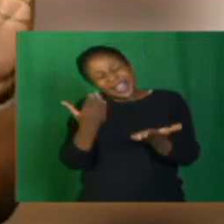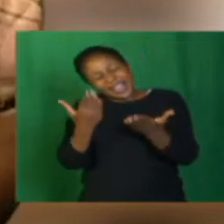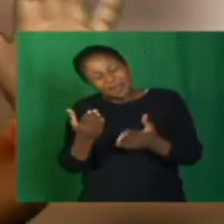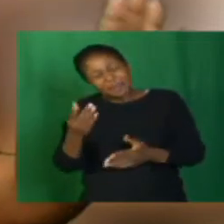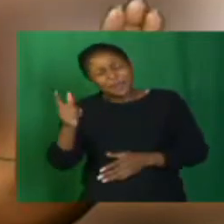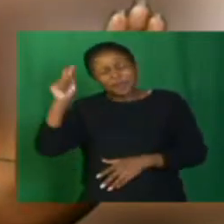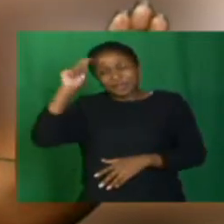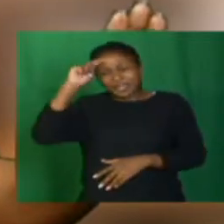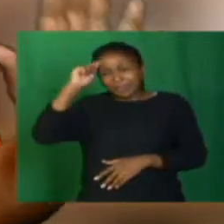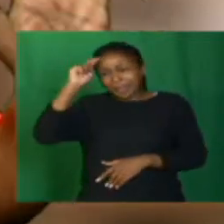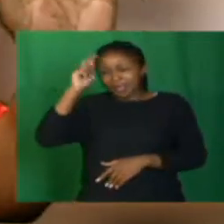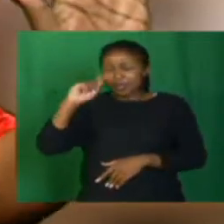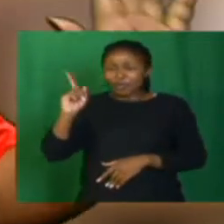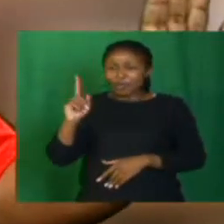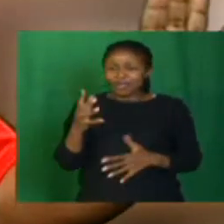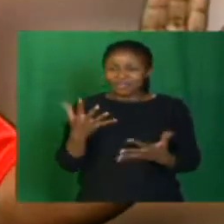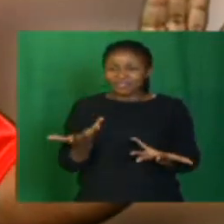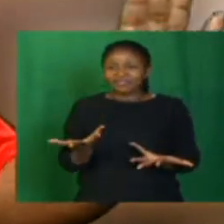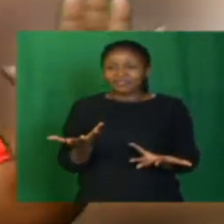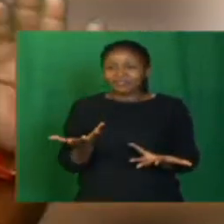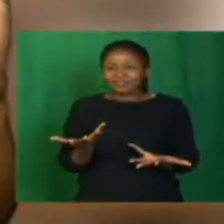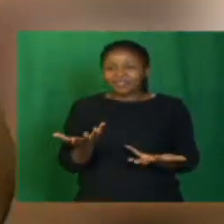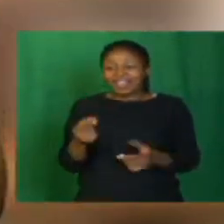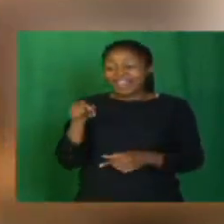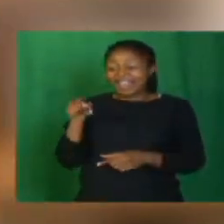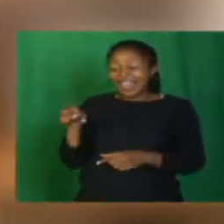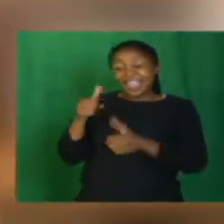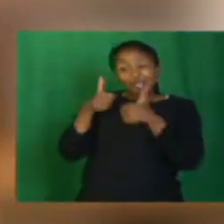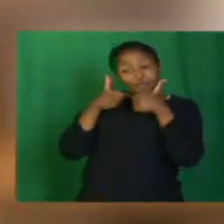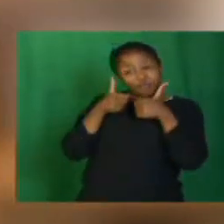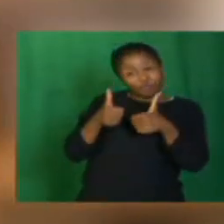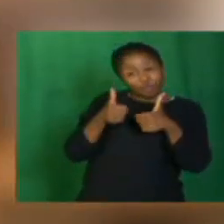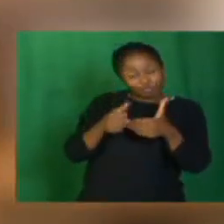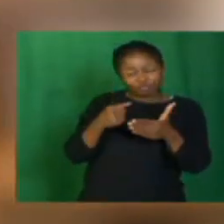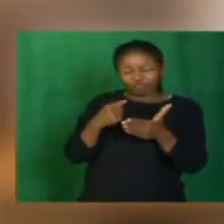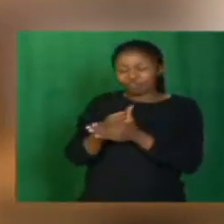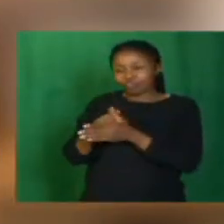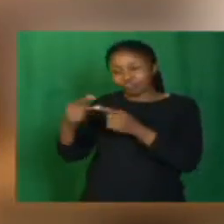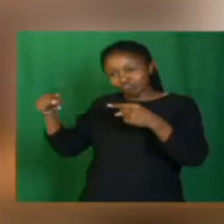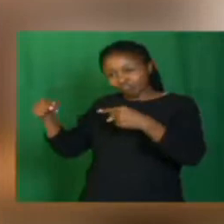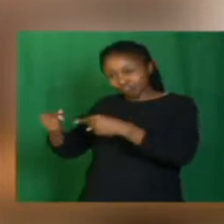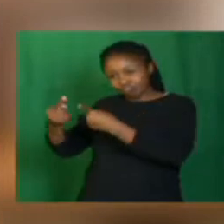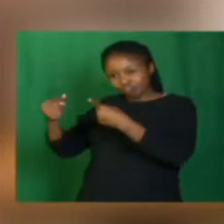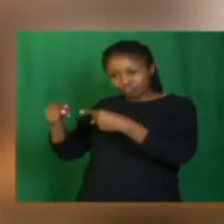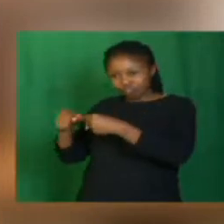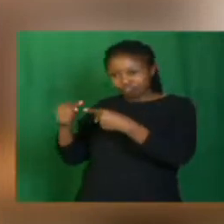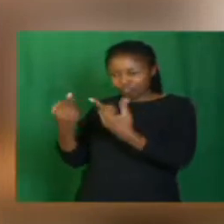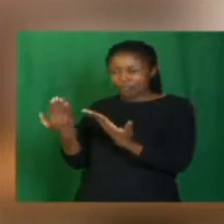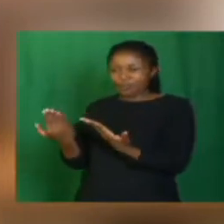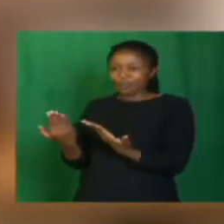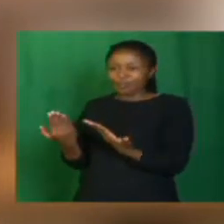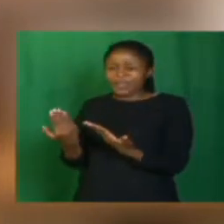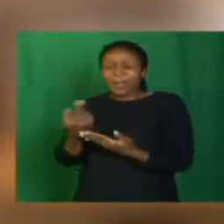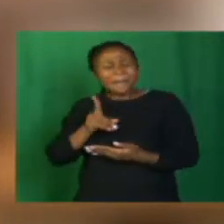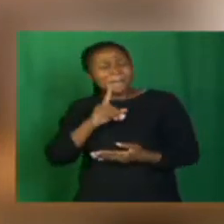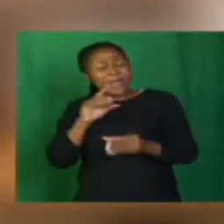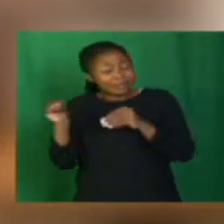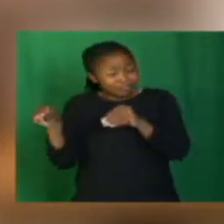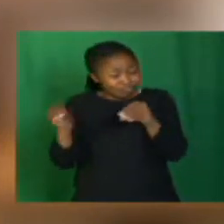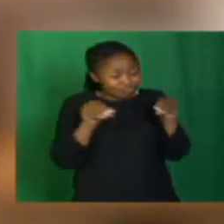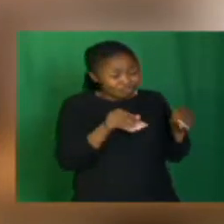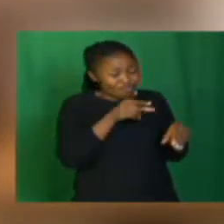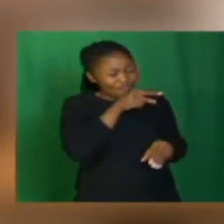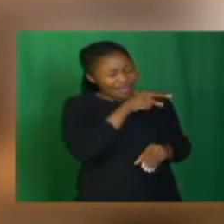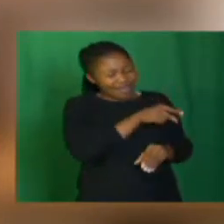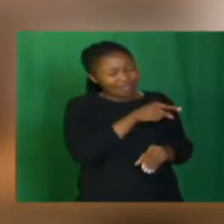An argumentative piece, because the command phrase says so. But now I